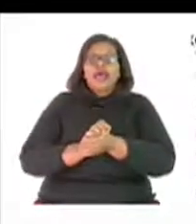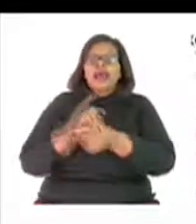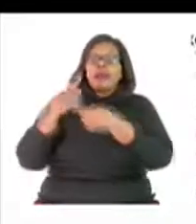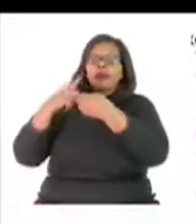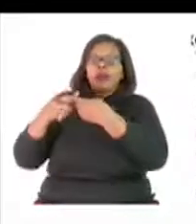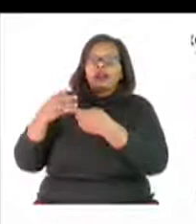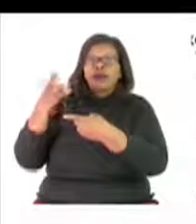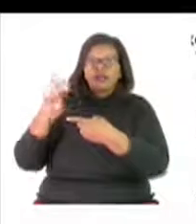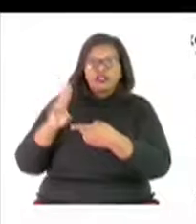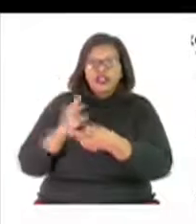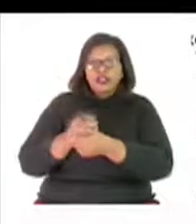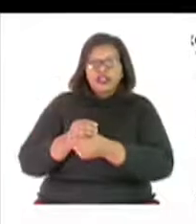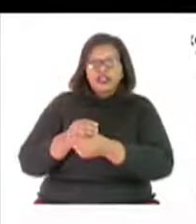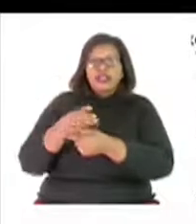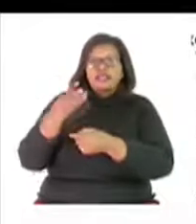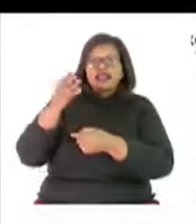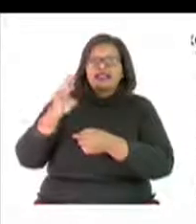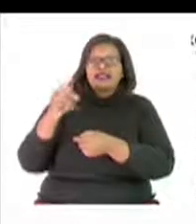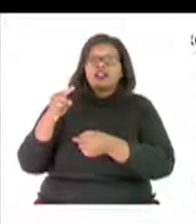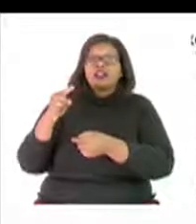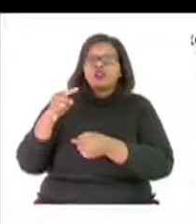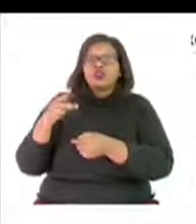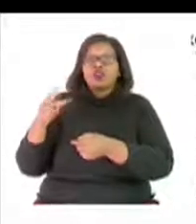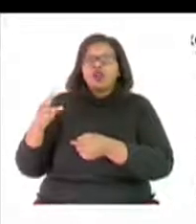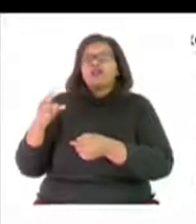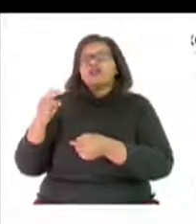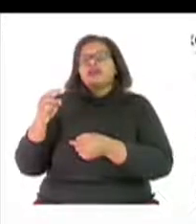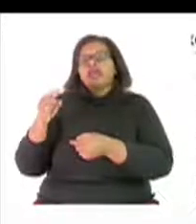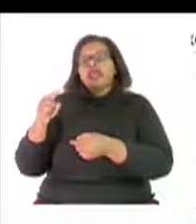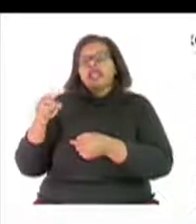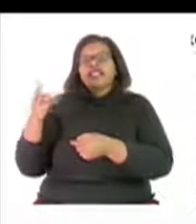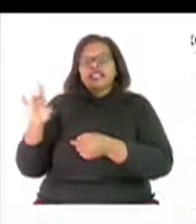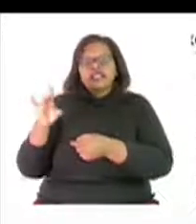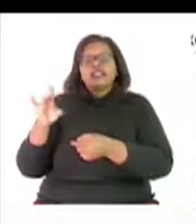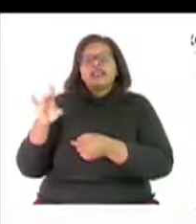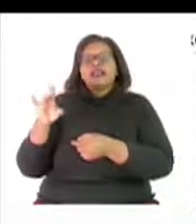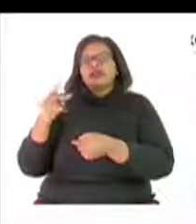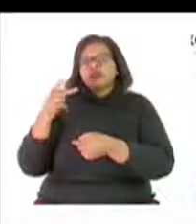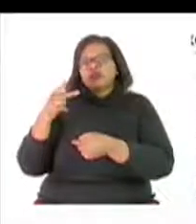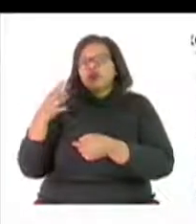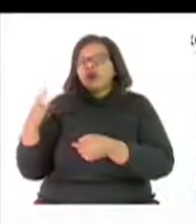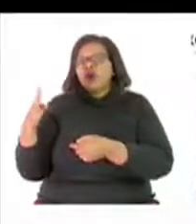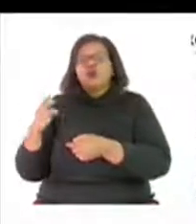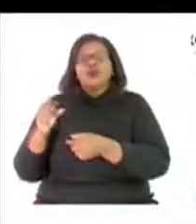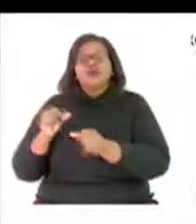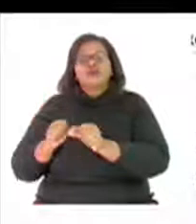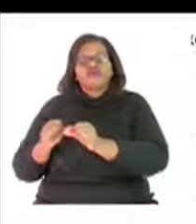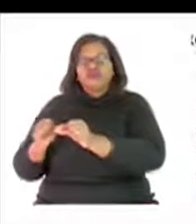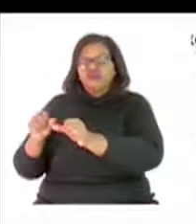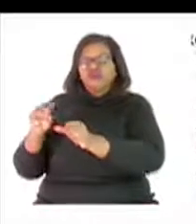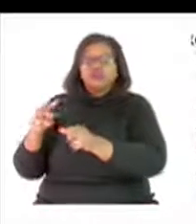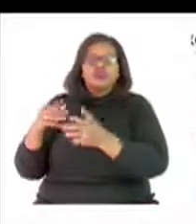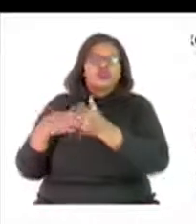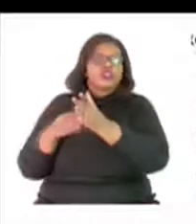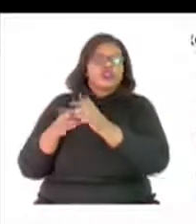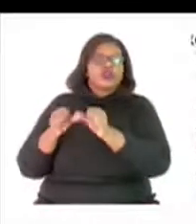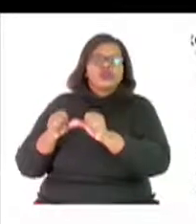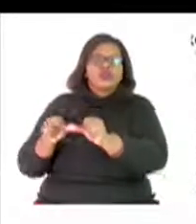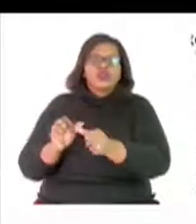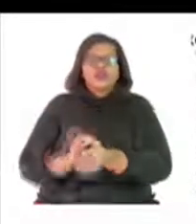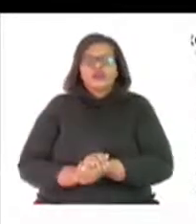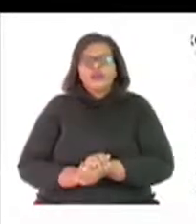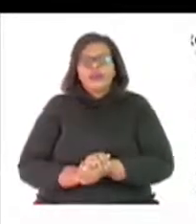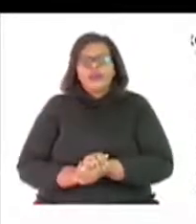6, which is 6, 12, 18, 24, 30, and it continues. And we see